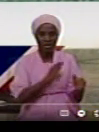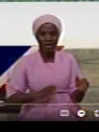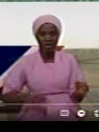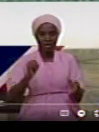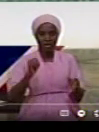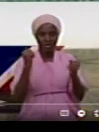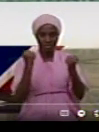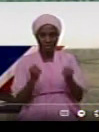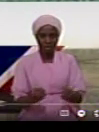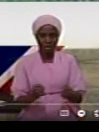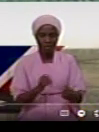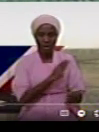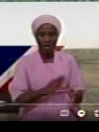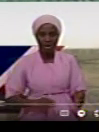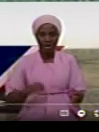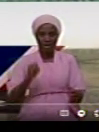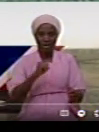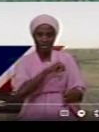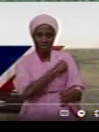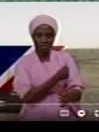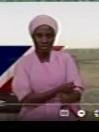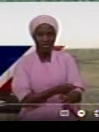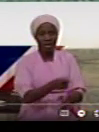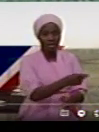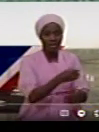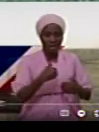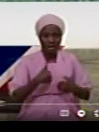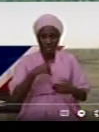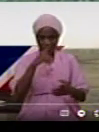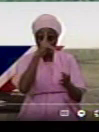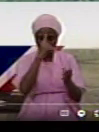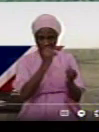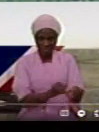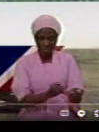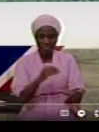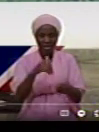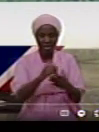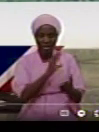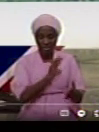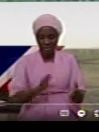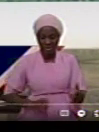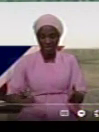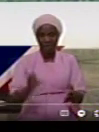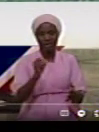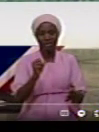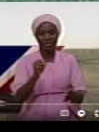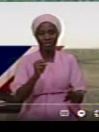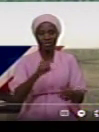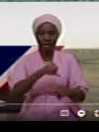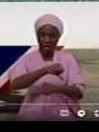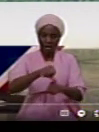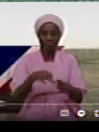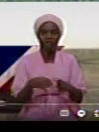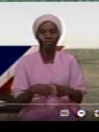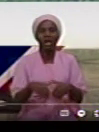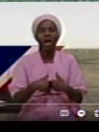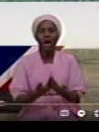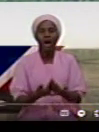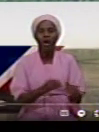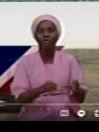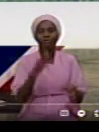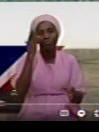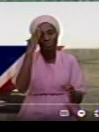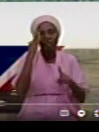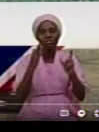authority. They had faith in Christ's anointing. And how do you know they had the faith? What they